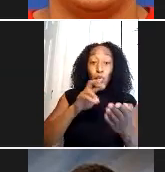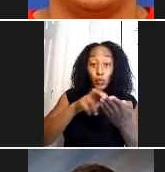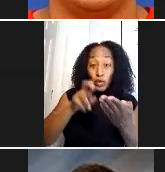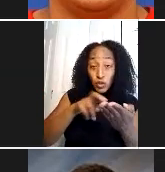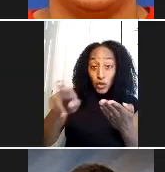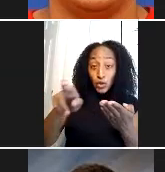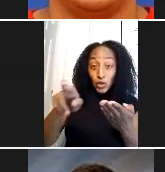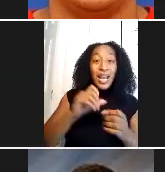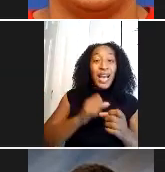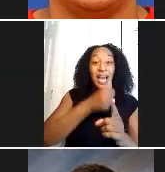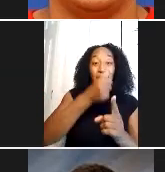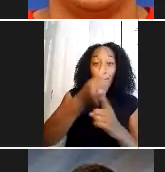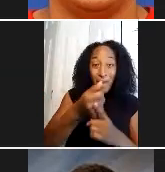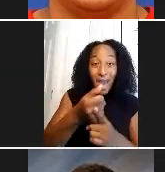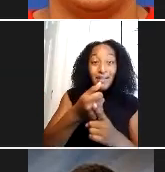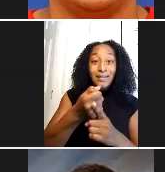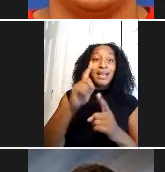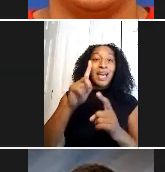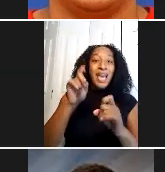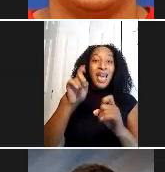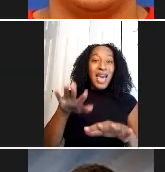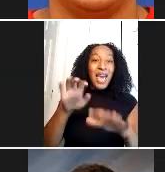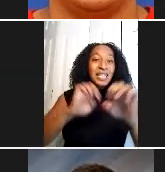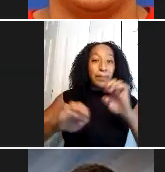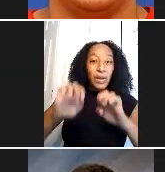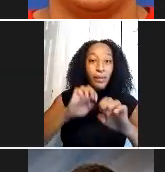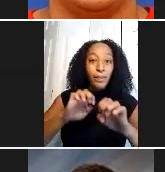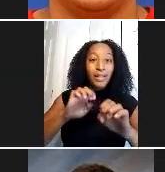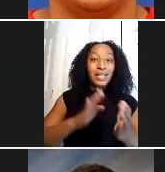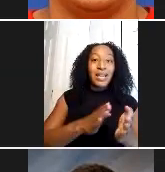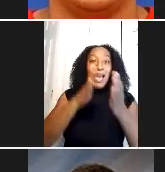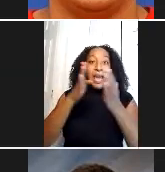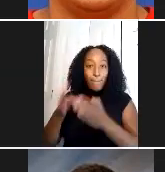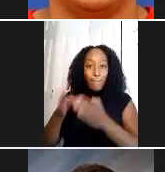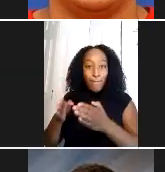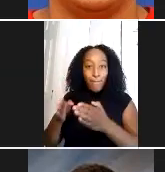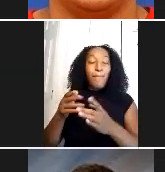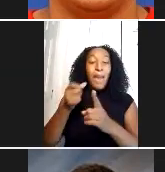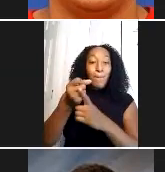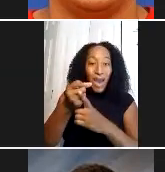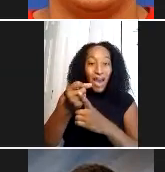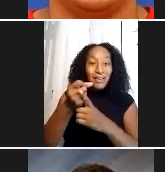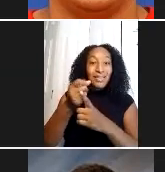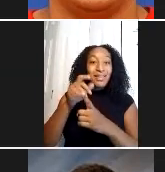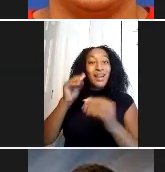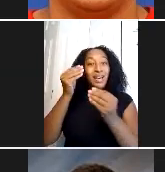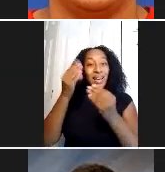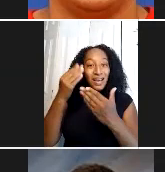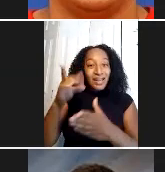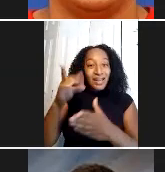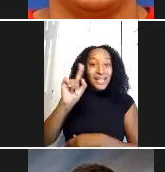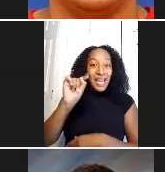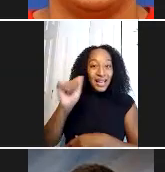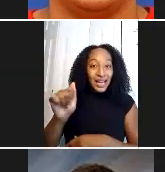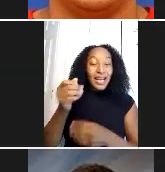experiment is going to impact the data and the results and the conclusions that you're able to draw,